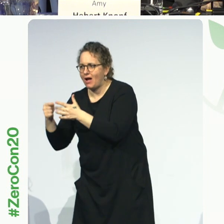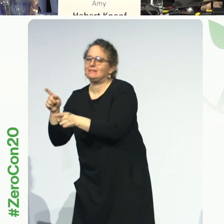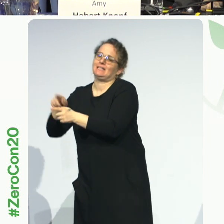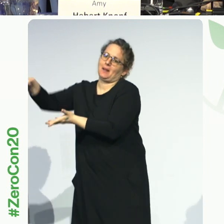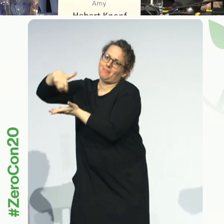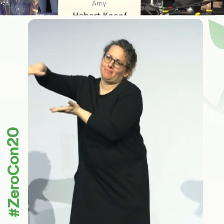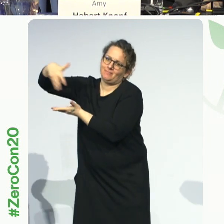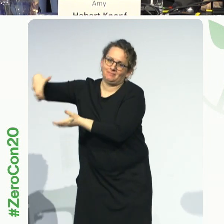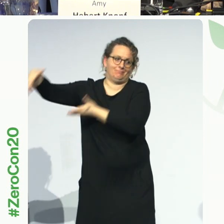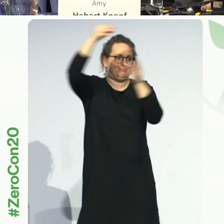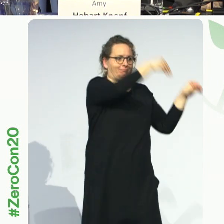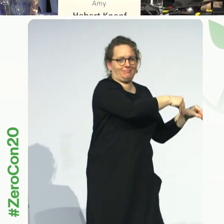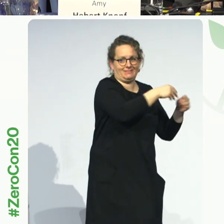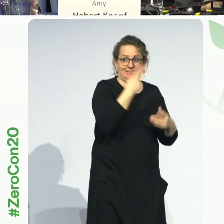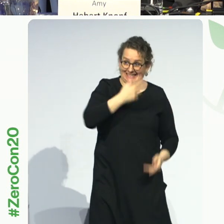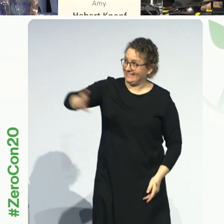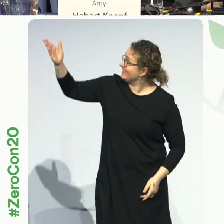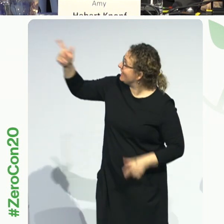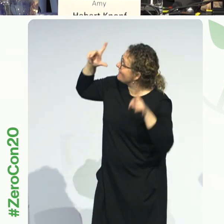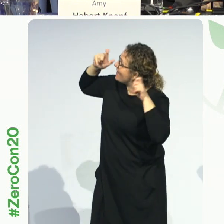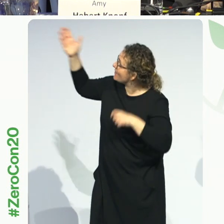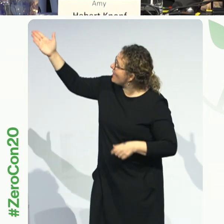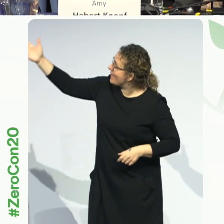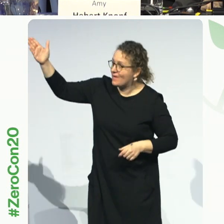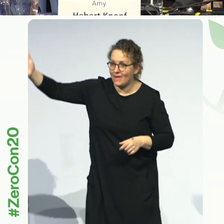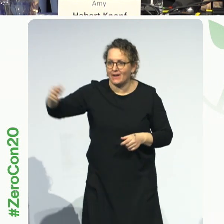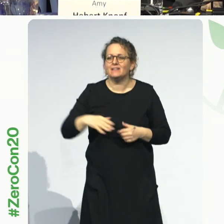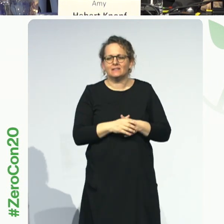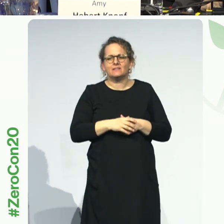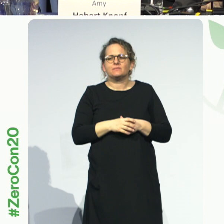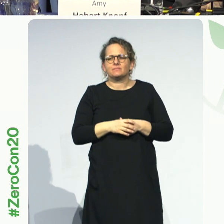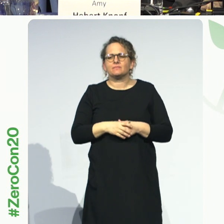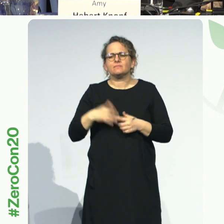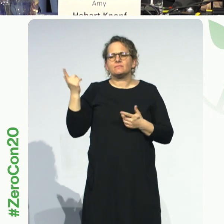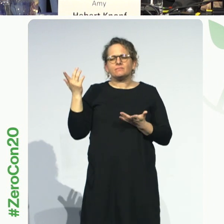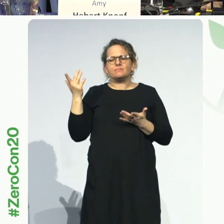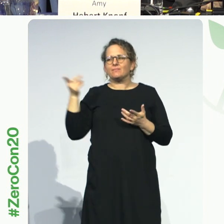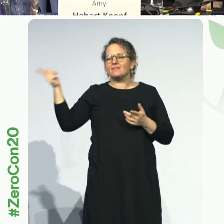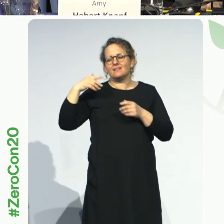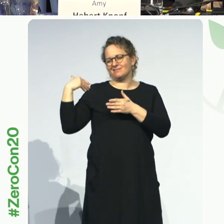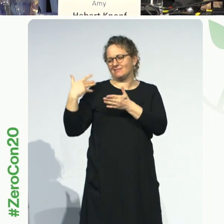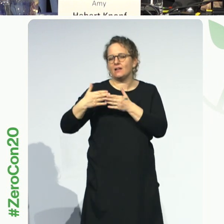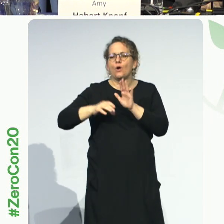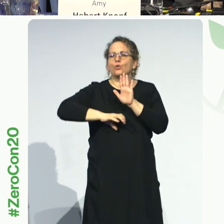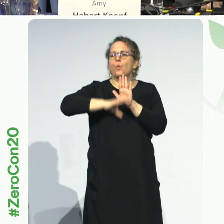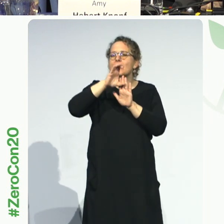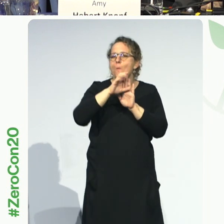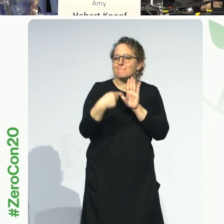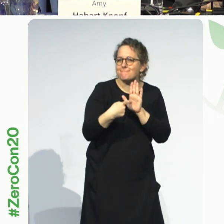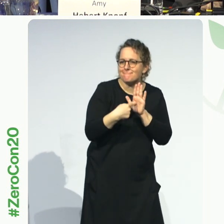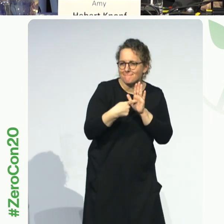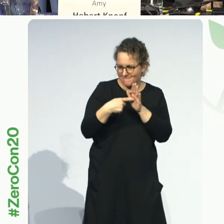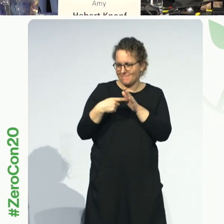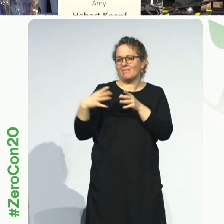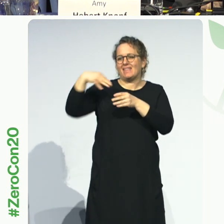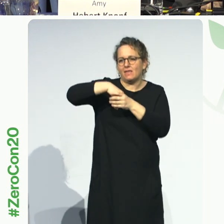And she is leading the project and developing curriculum. And then in the photos, the next young man is